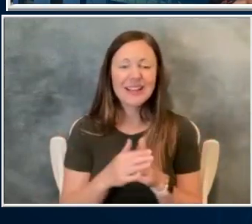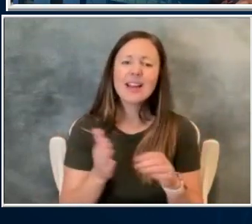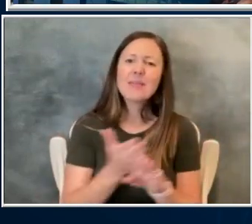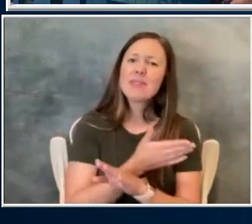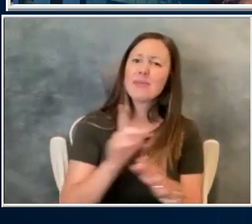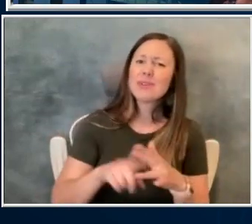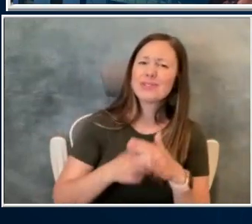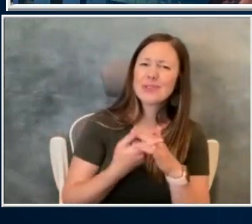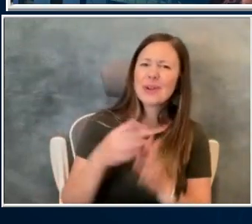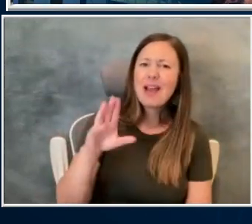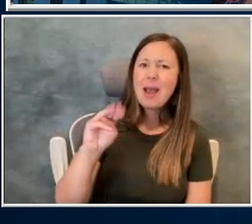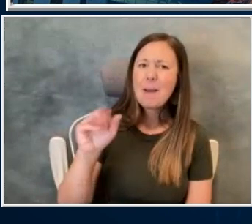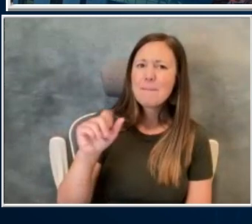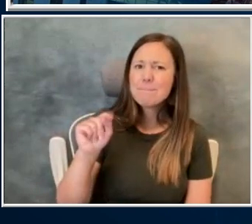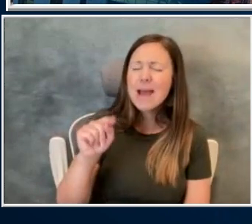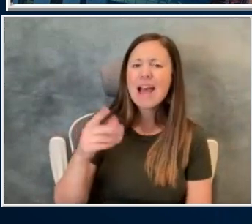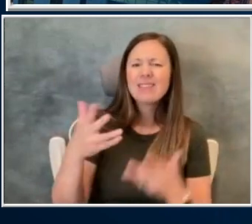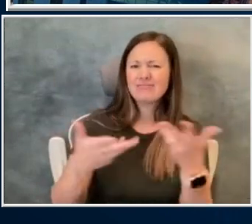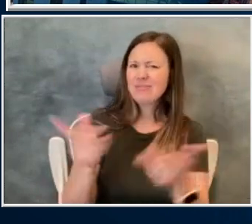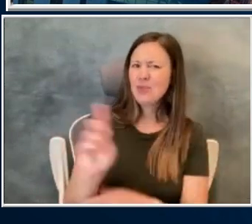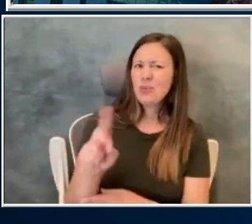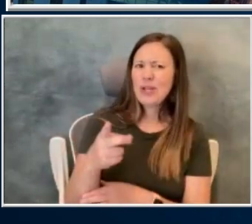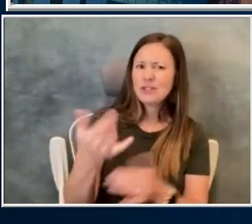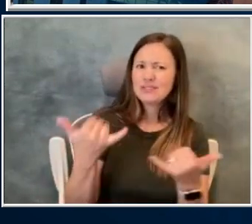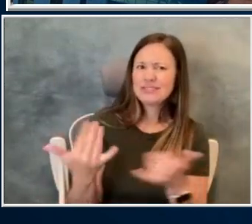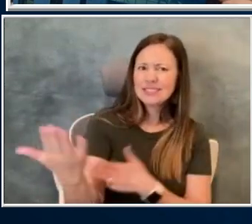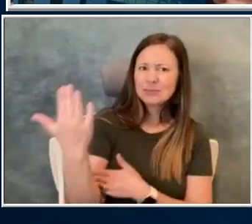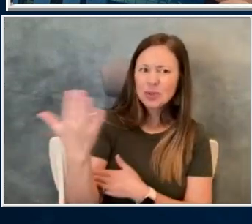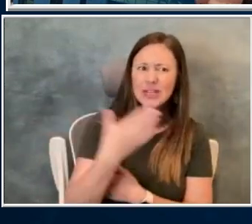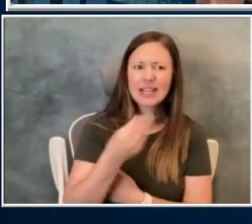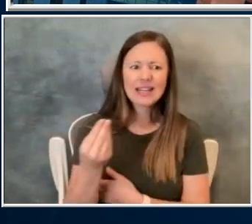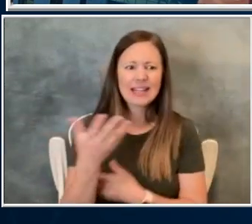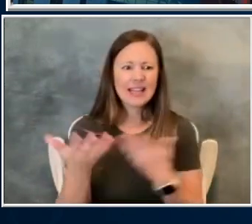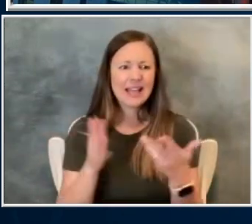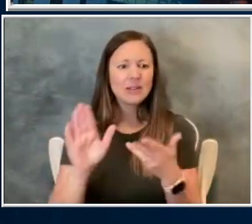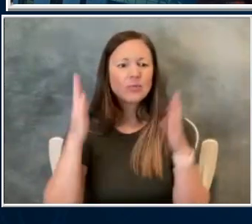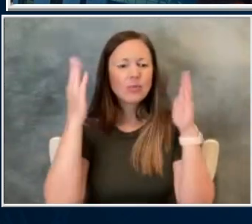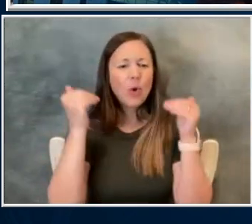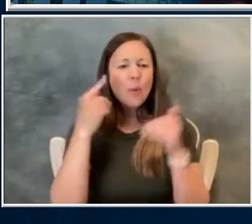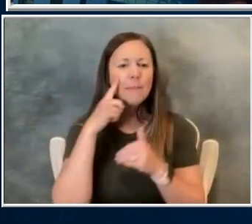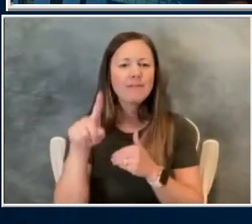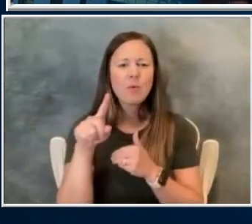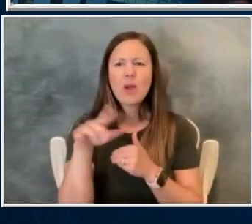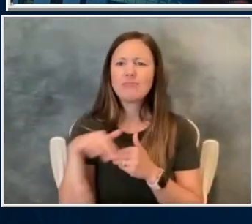us a little bit about where you're located this morning and just what are the hopes for the space out there?